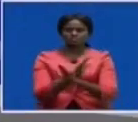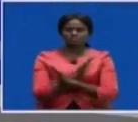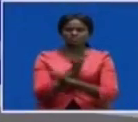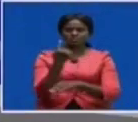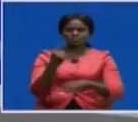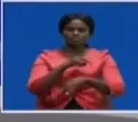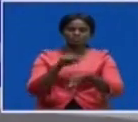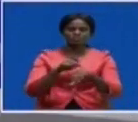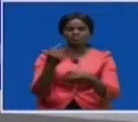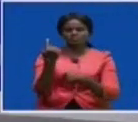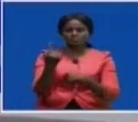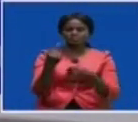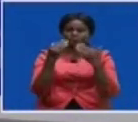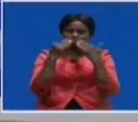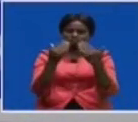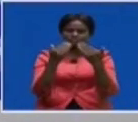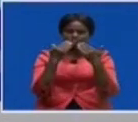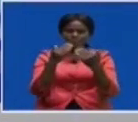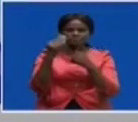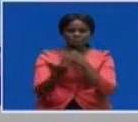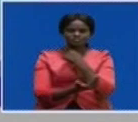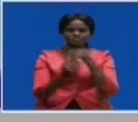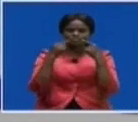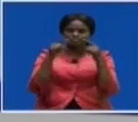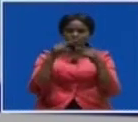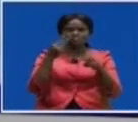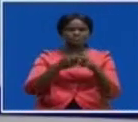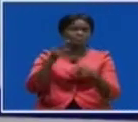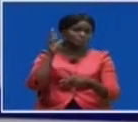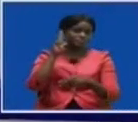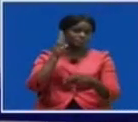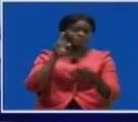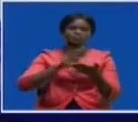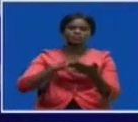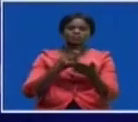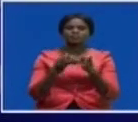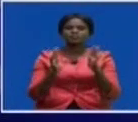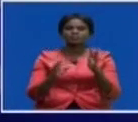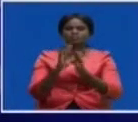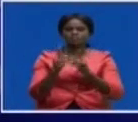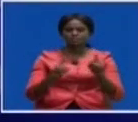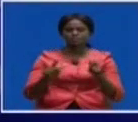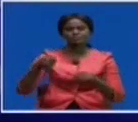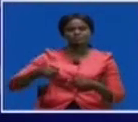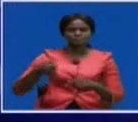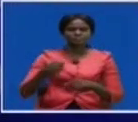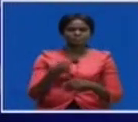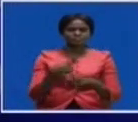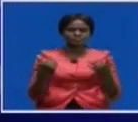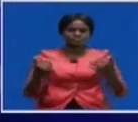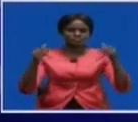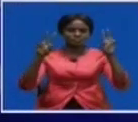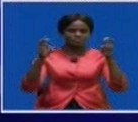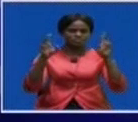One Zambia, one nation. Good evening. Thank you for joining us on the main news. I'm Herbert Mutabi. The sign language interpreter is Chola Kauma.